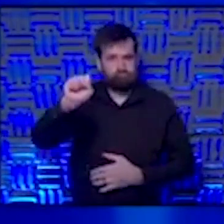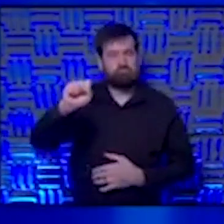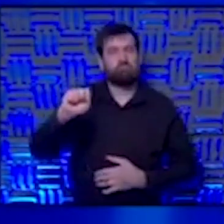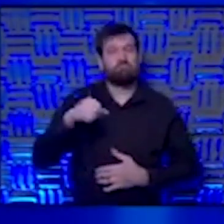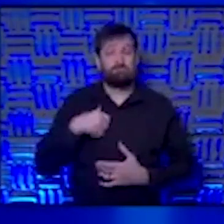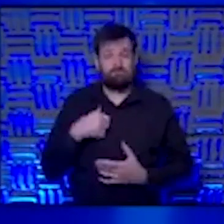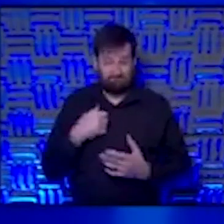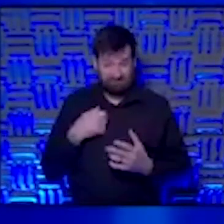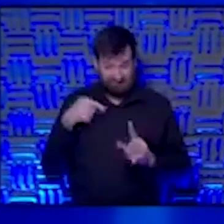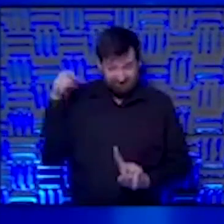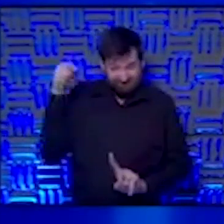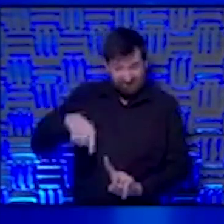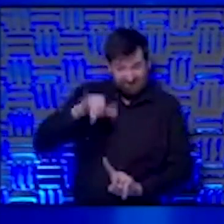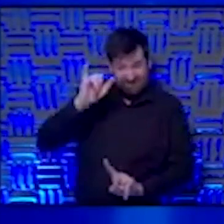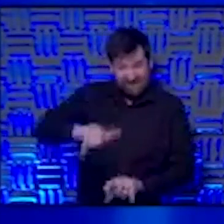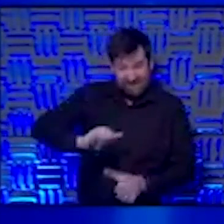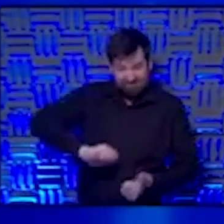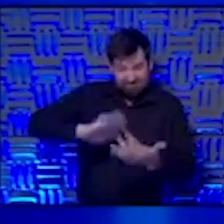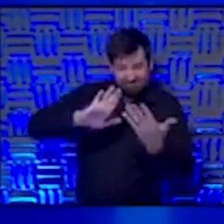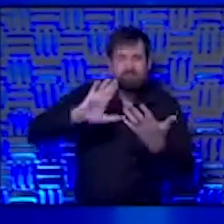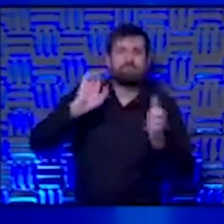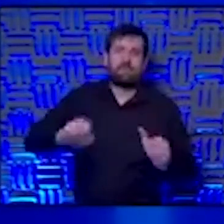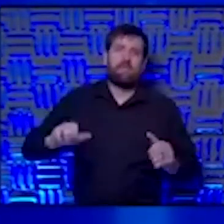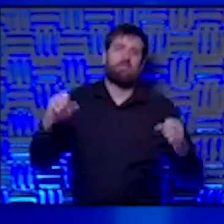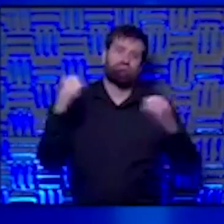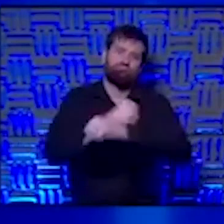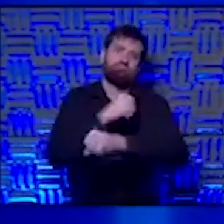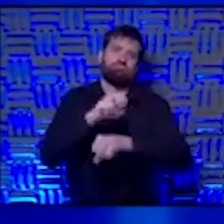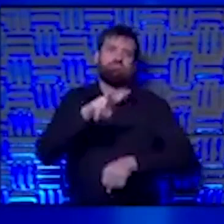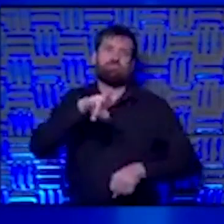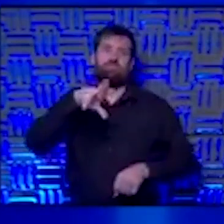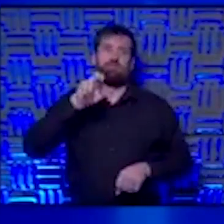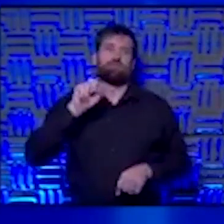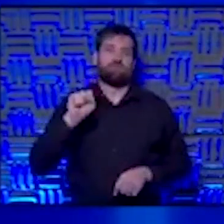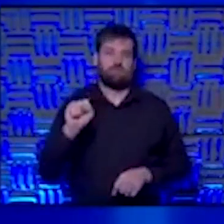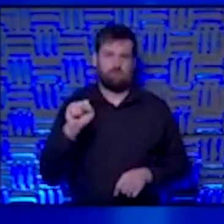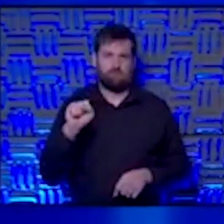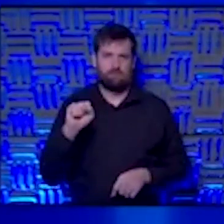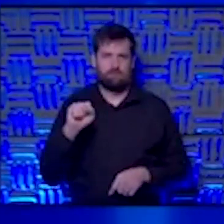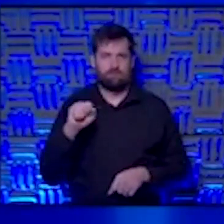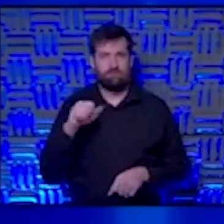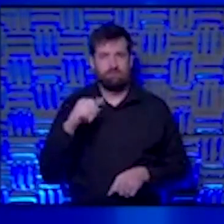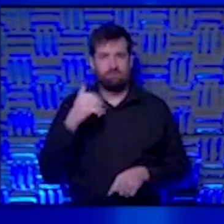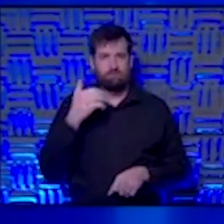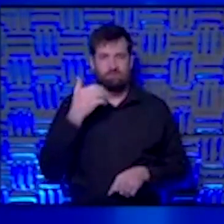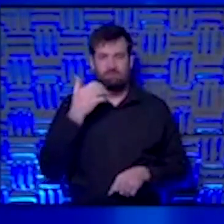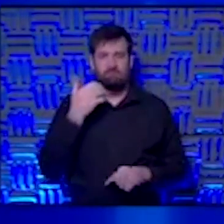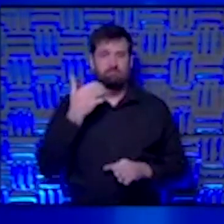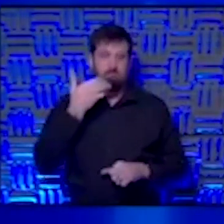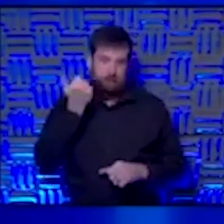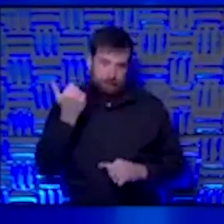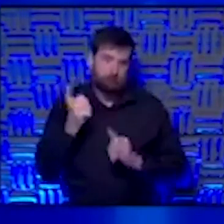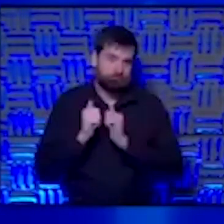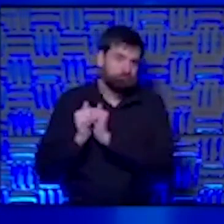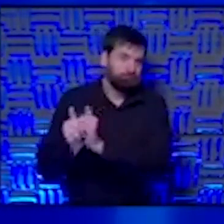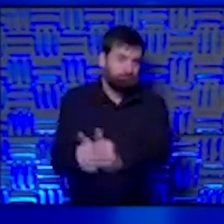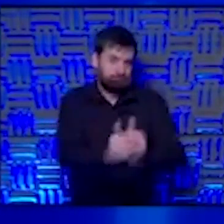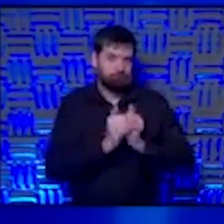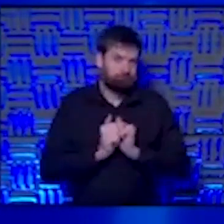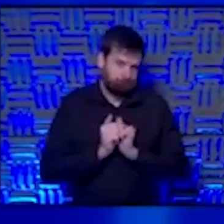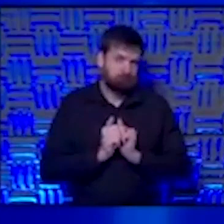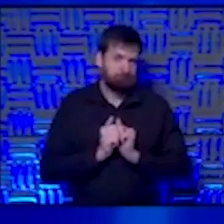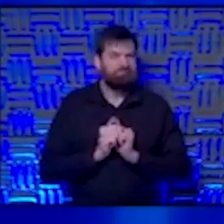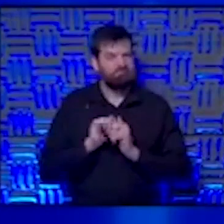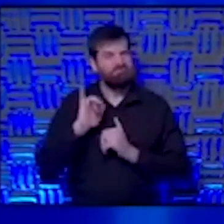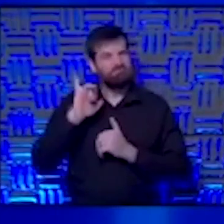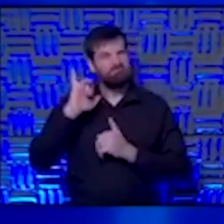successfully combat this virus. The best way to handle that is to come together and not try to peel off. United we stand. That's how